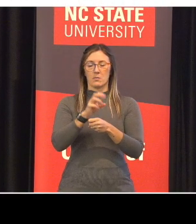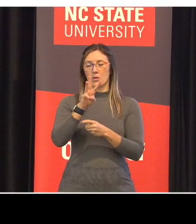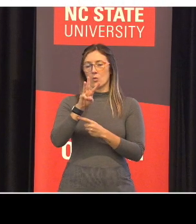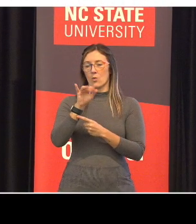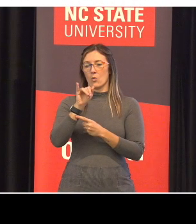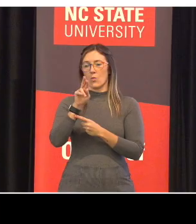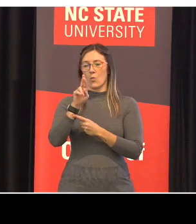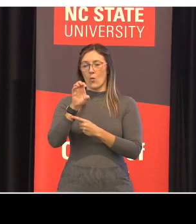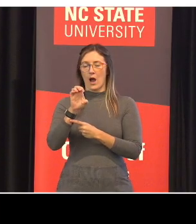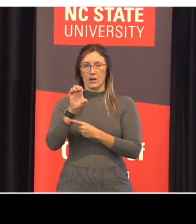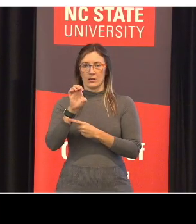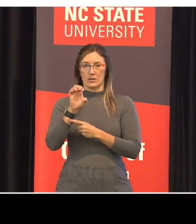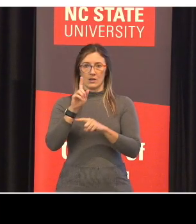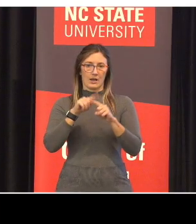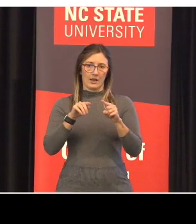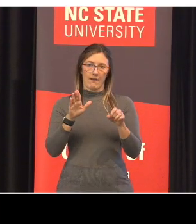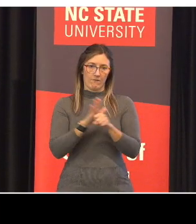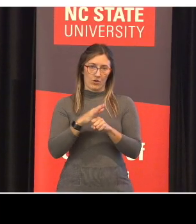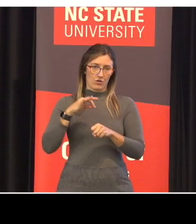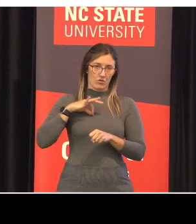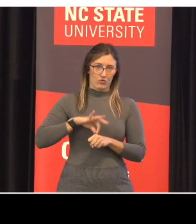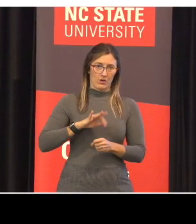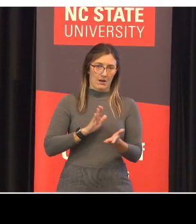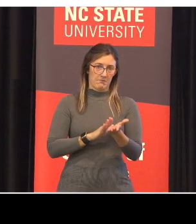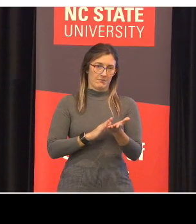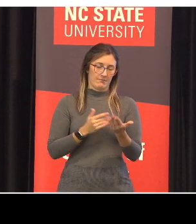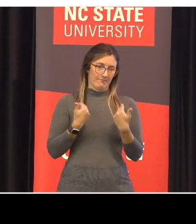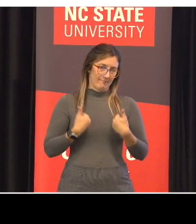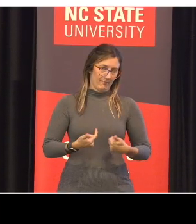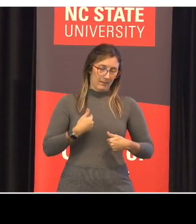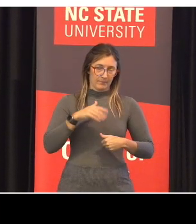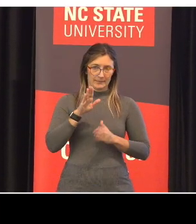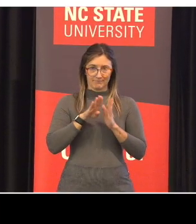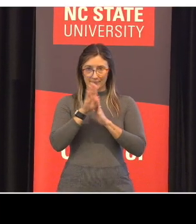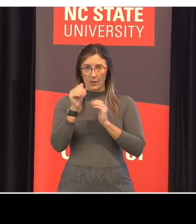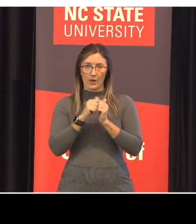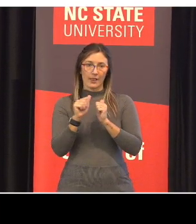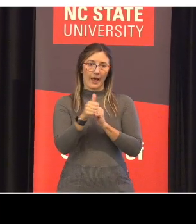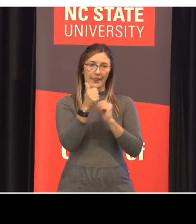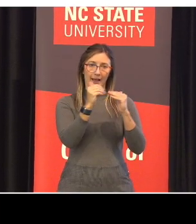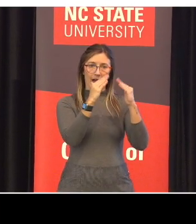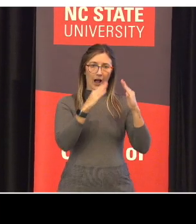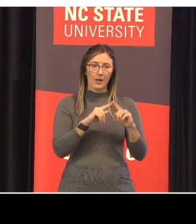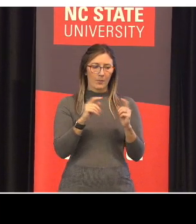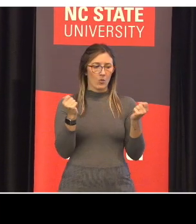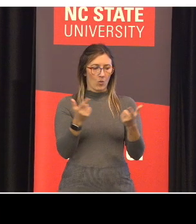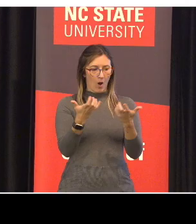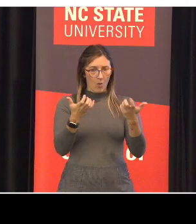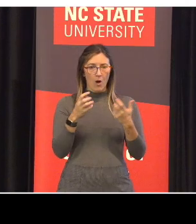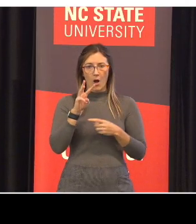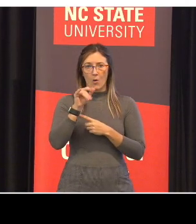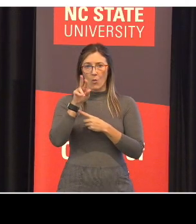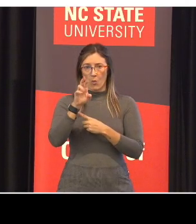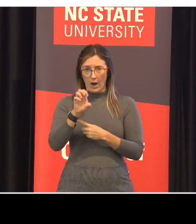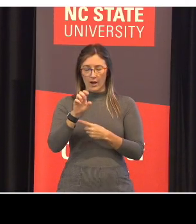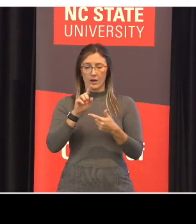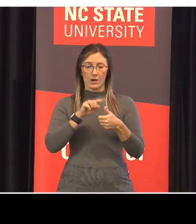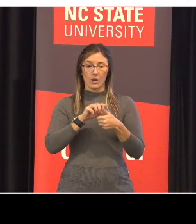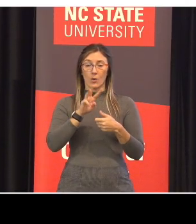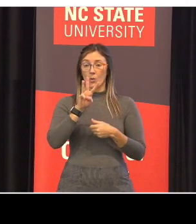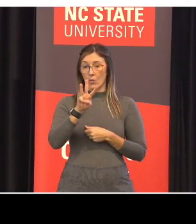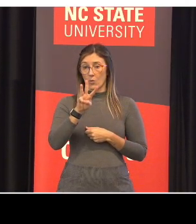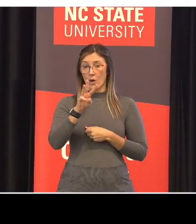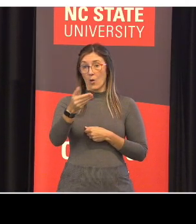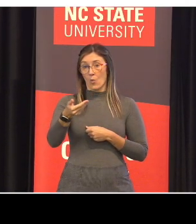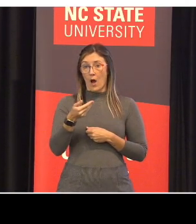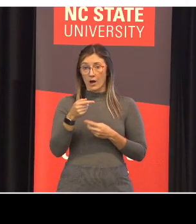I developed this with some colleagues at an institution where I used to work. But don't we all want to be wired? Wired for me is in a welcoming,